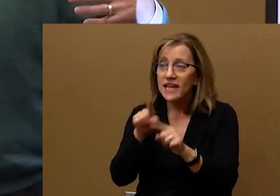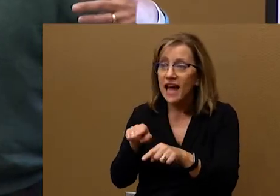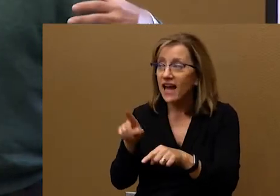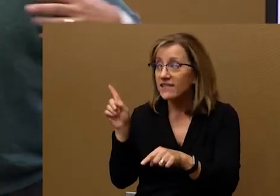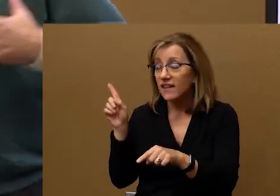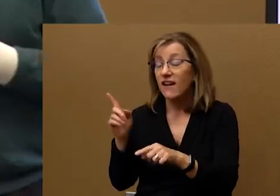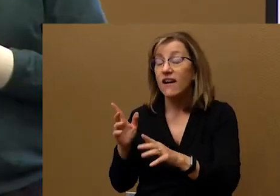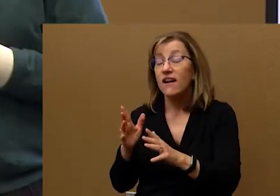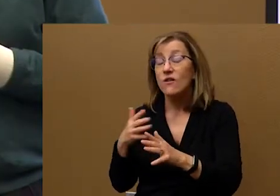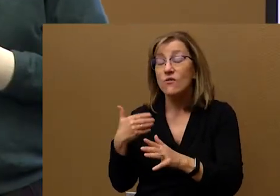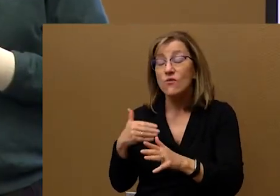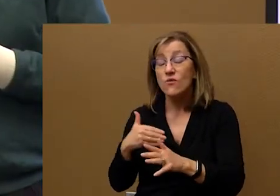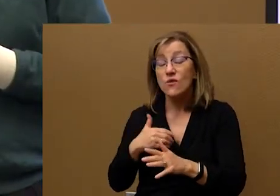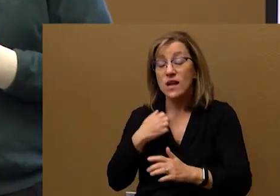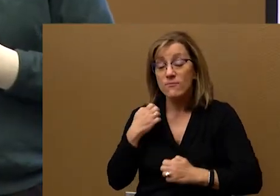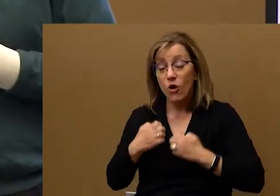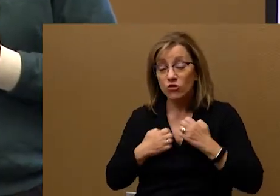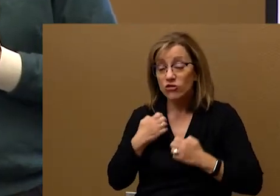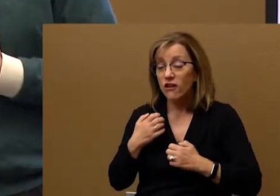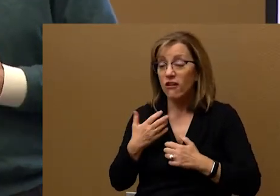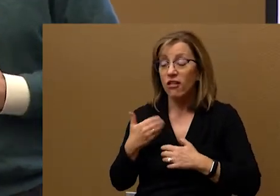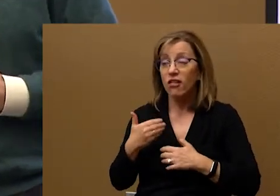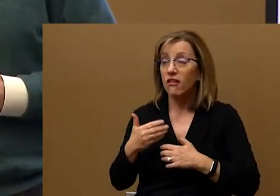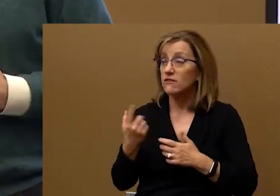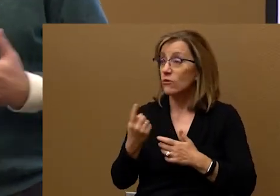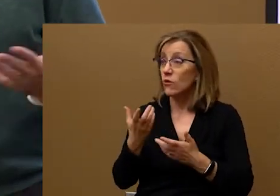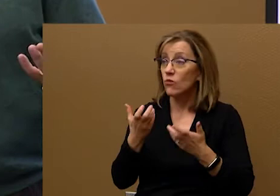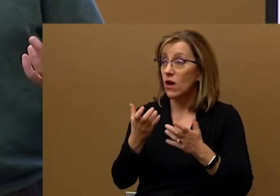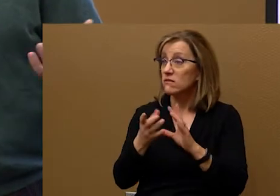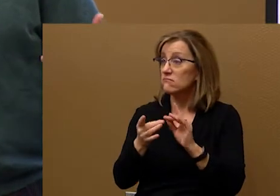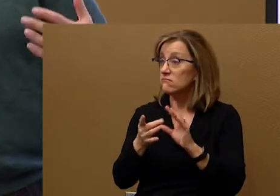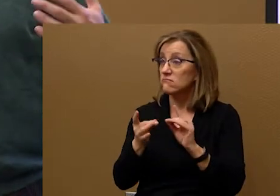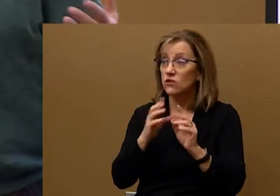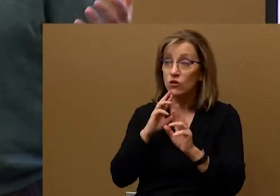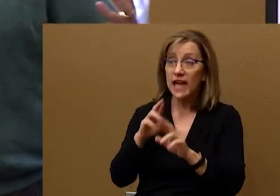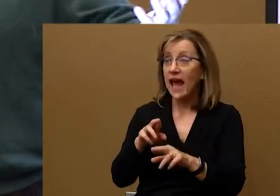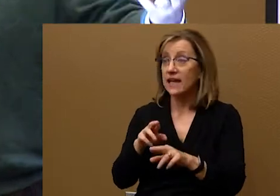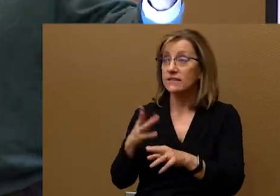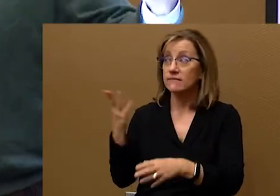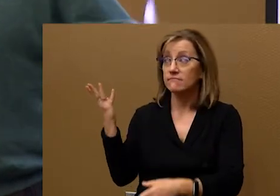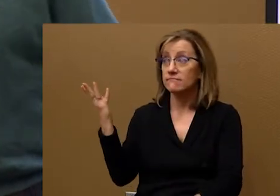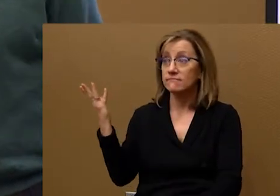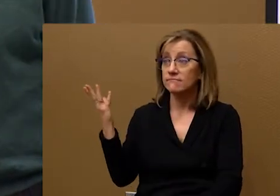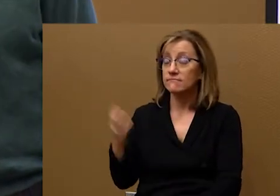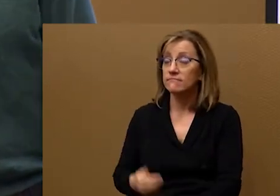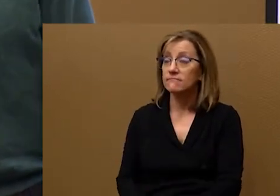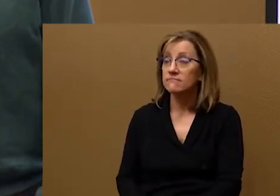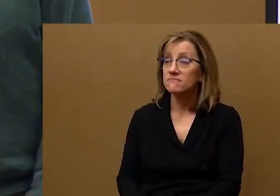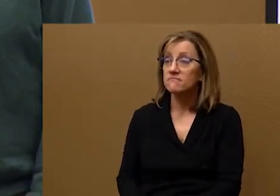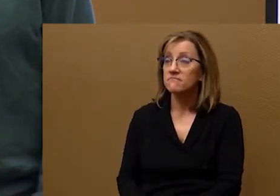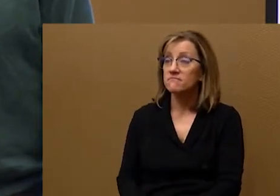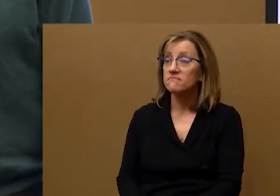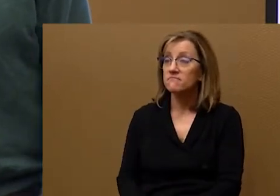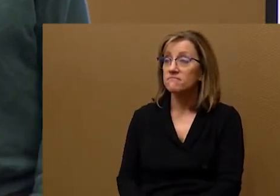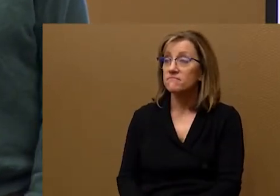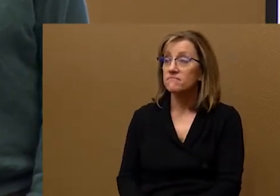react, because I know that's very emotional, very heavy, what you saw. Would anyone want to react to